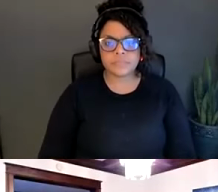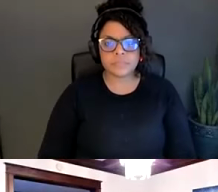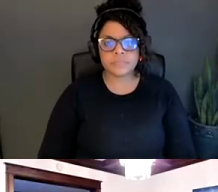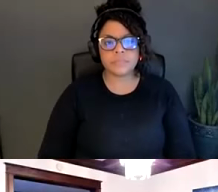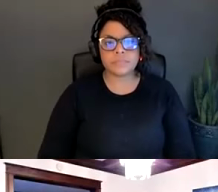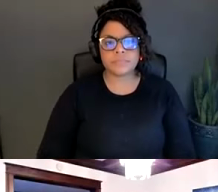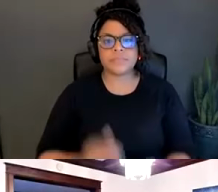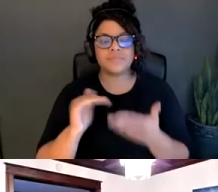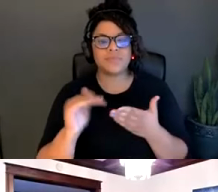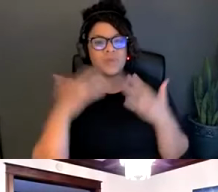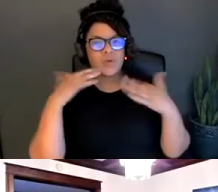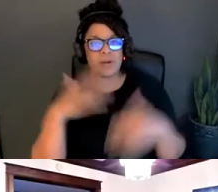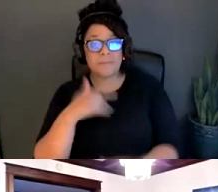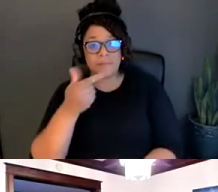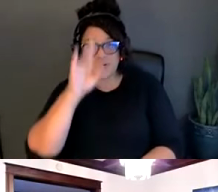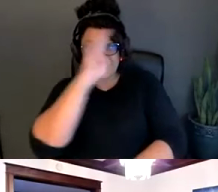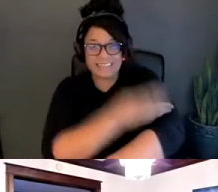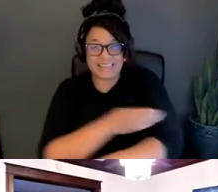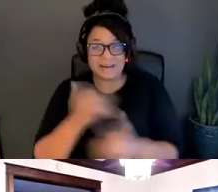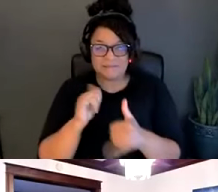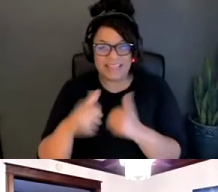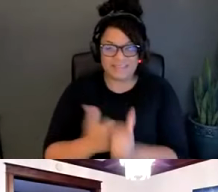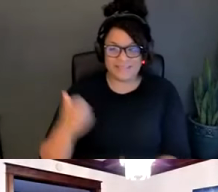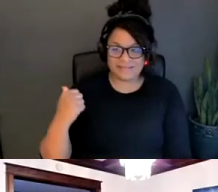My grandson is actually playing right behind me.